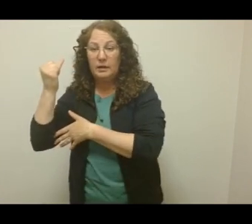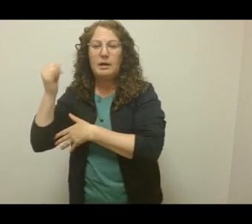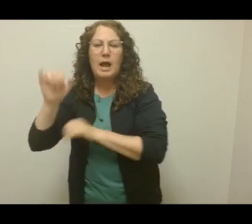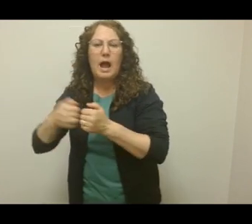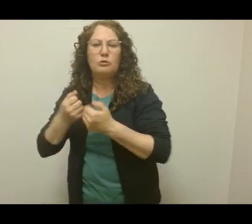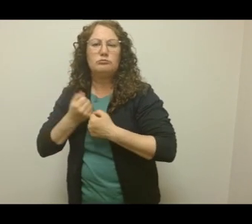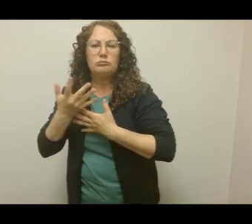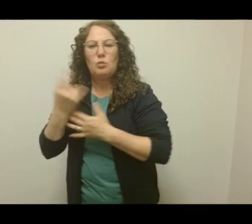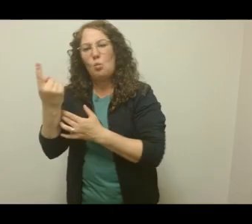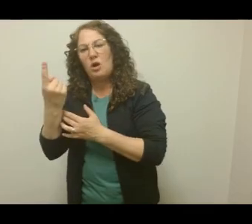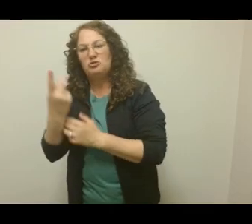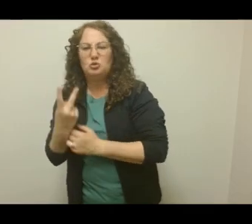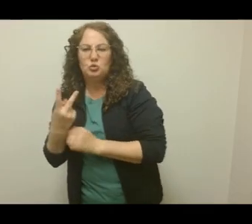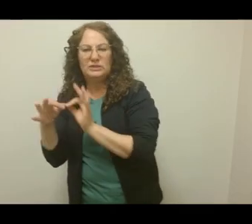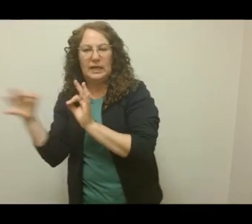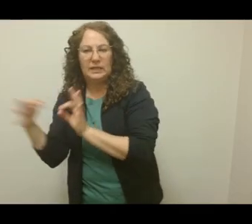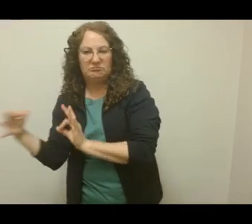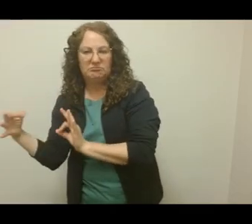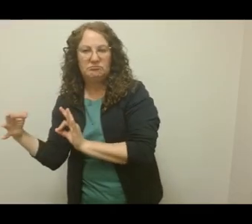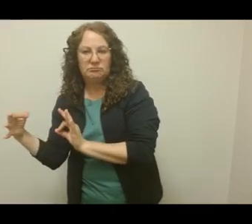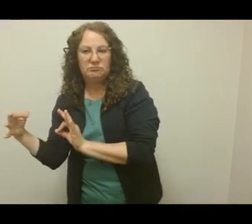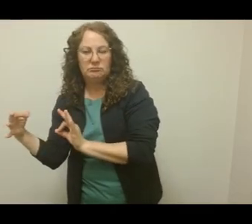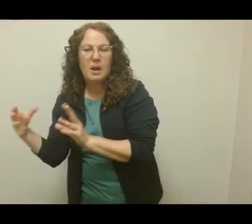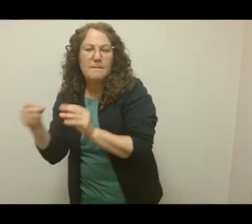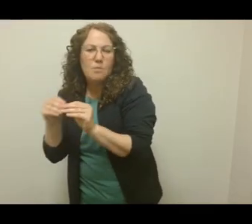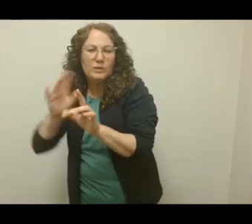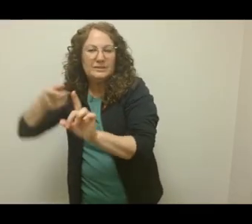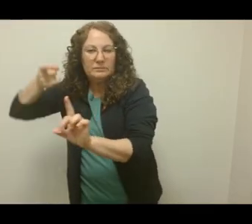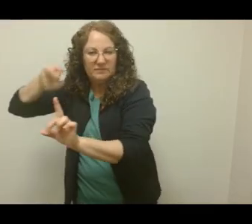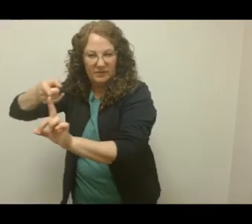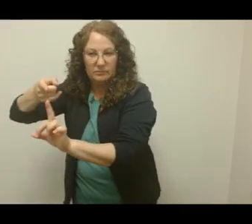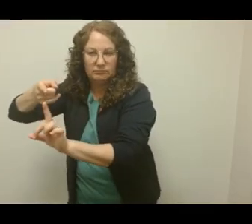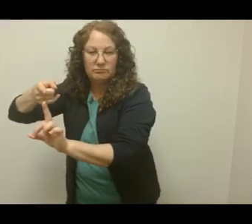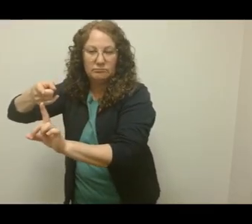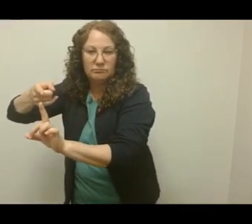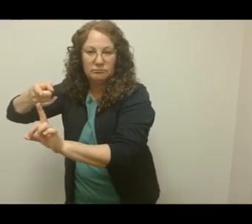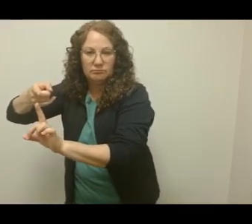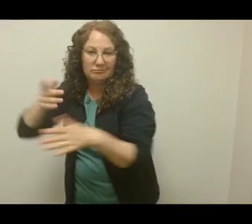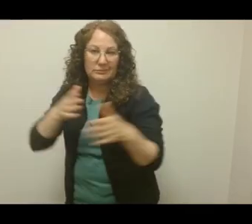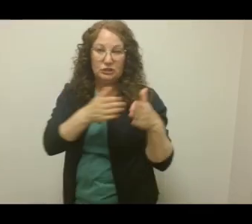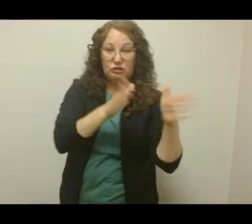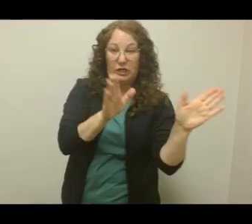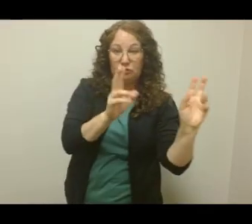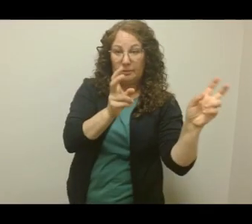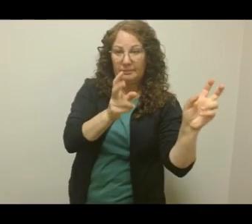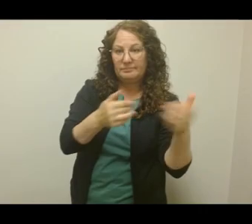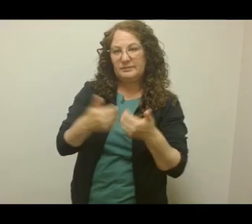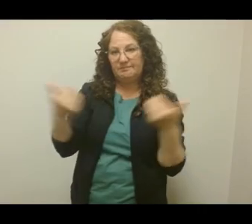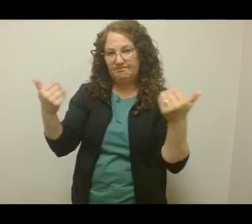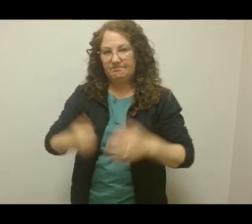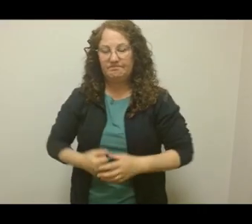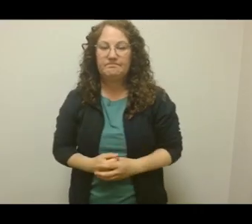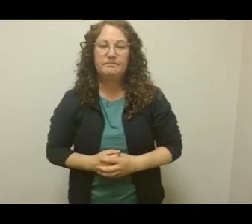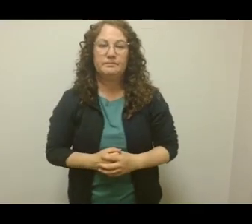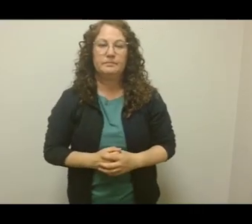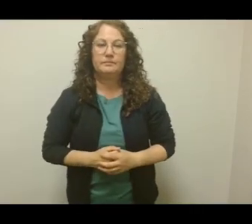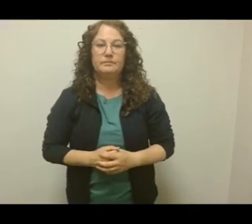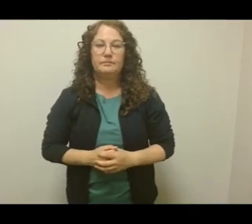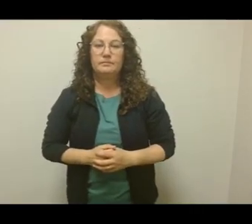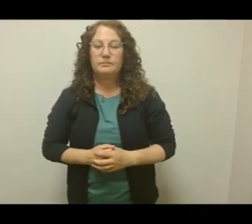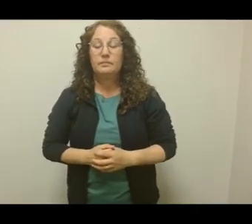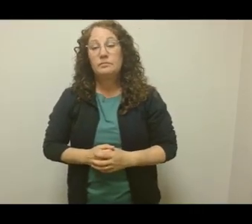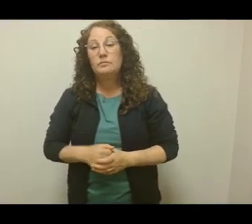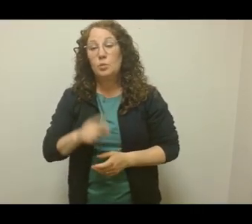in a sentence or 2, and it's more specific, of course, than the general subject. So it's